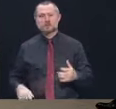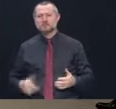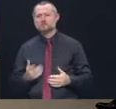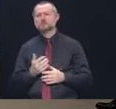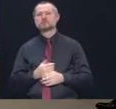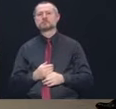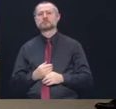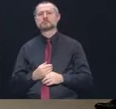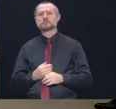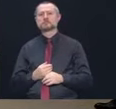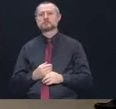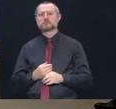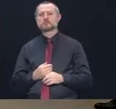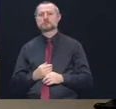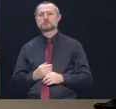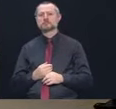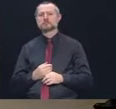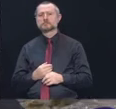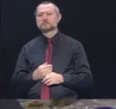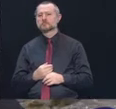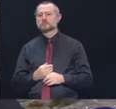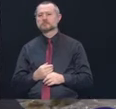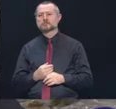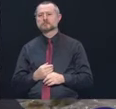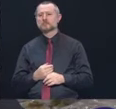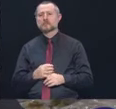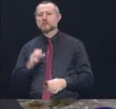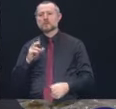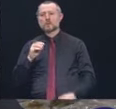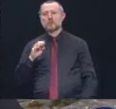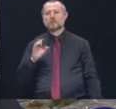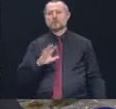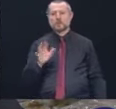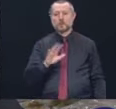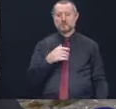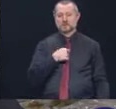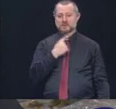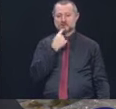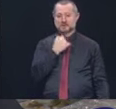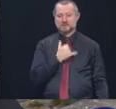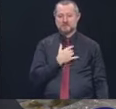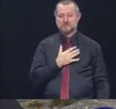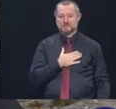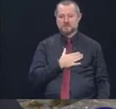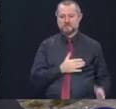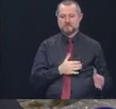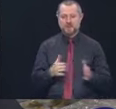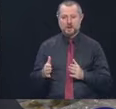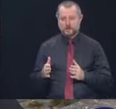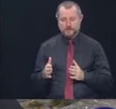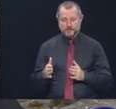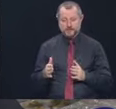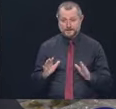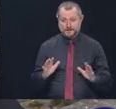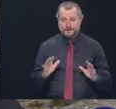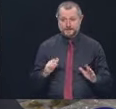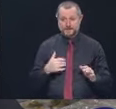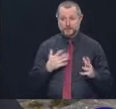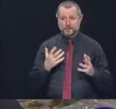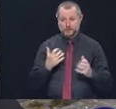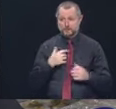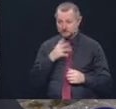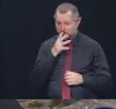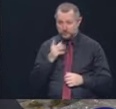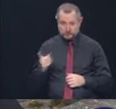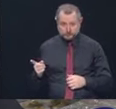you wouldn't dine with? I said my plan was to be with my mother